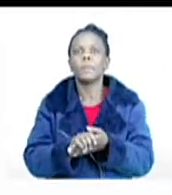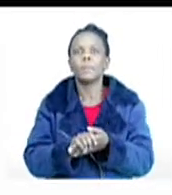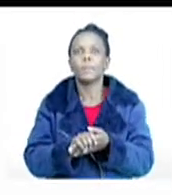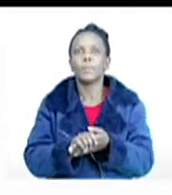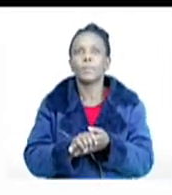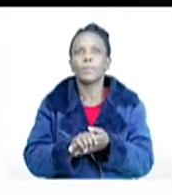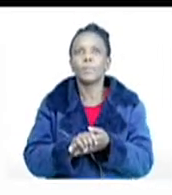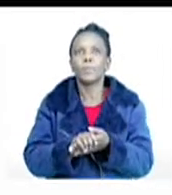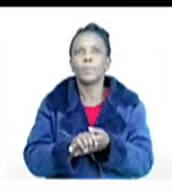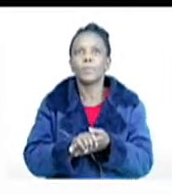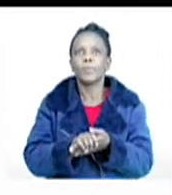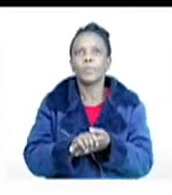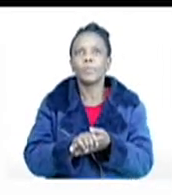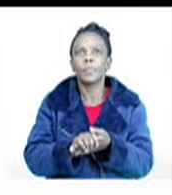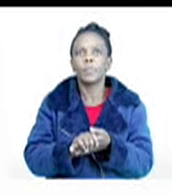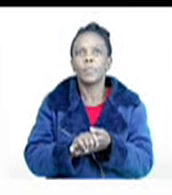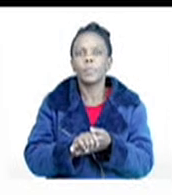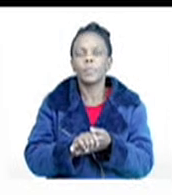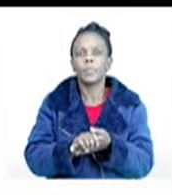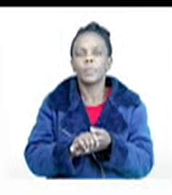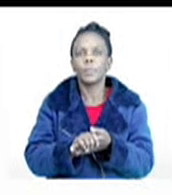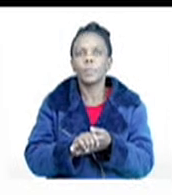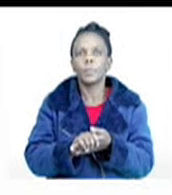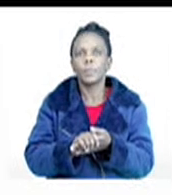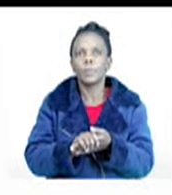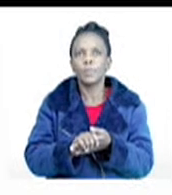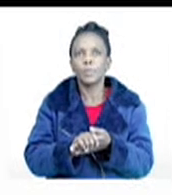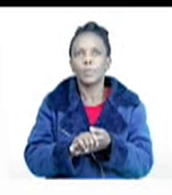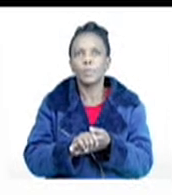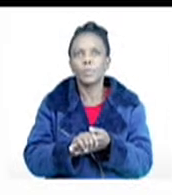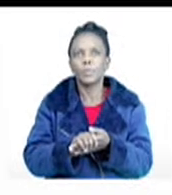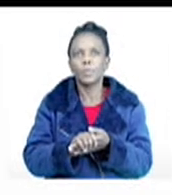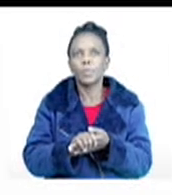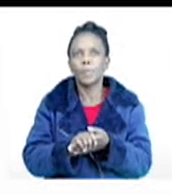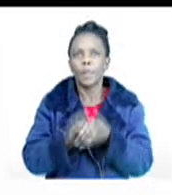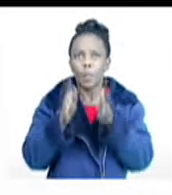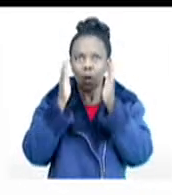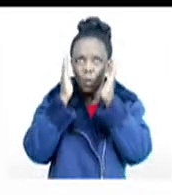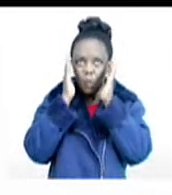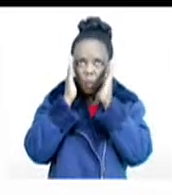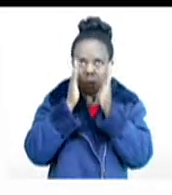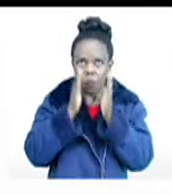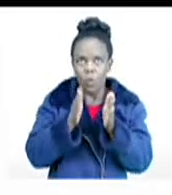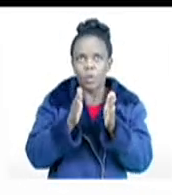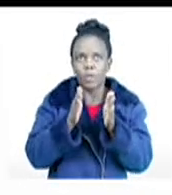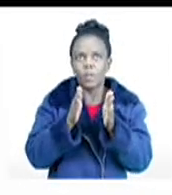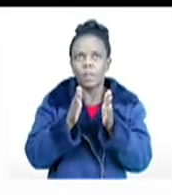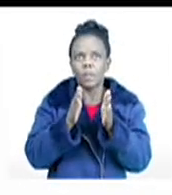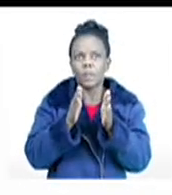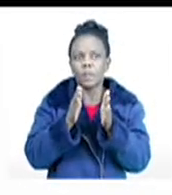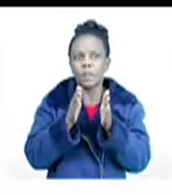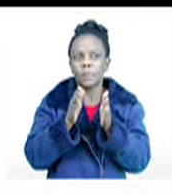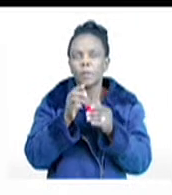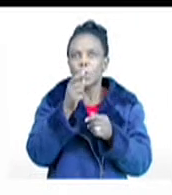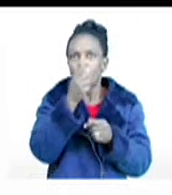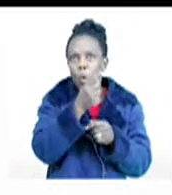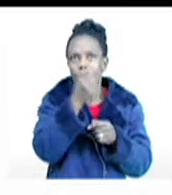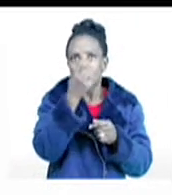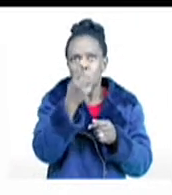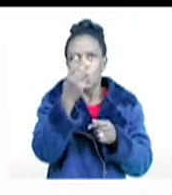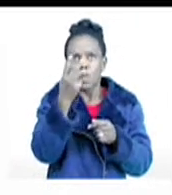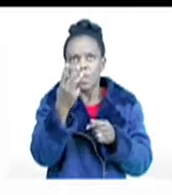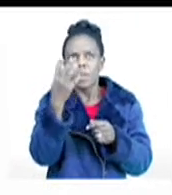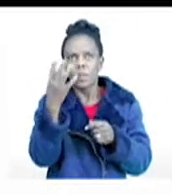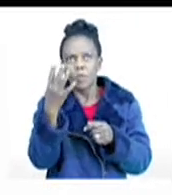finger first and to look at each thing and count out loud so that you know that